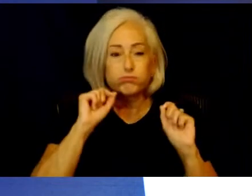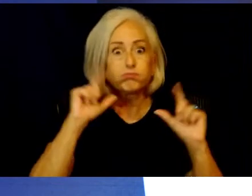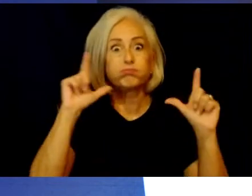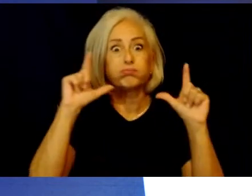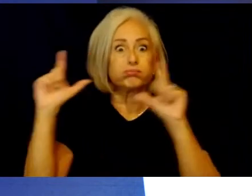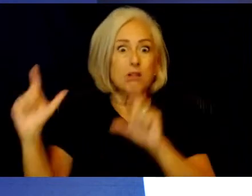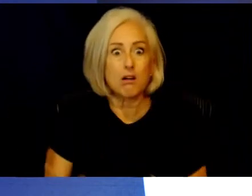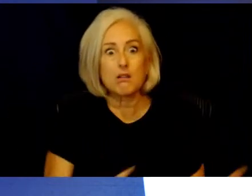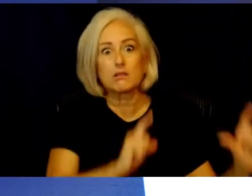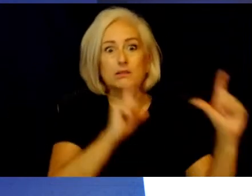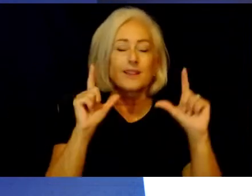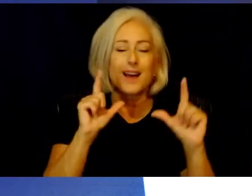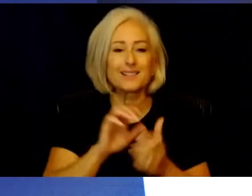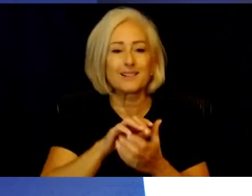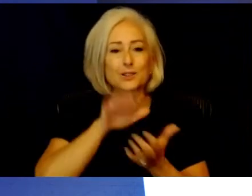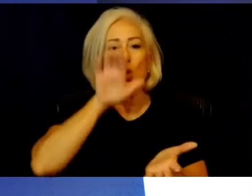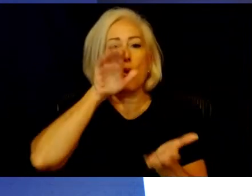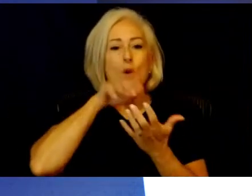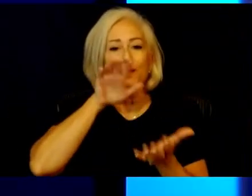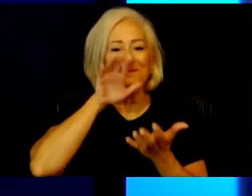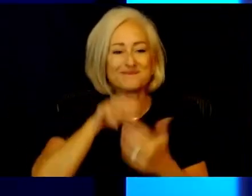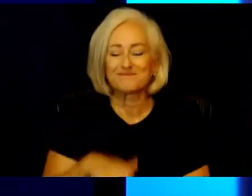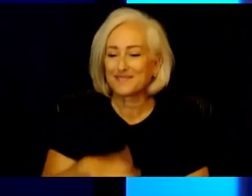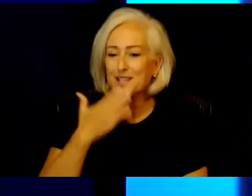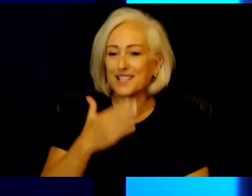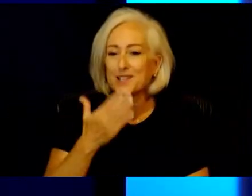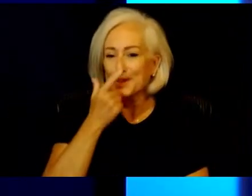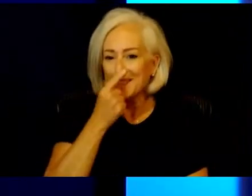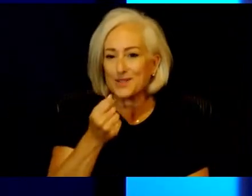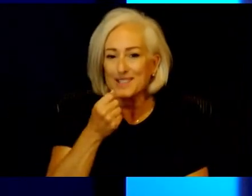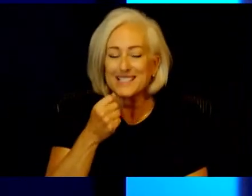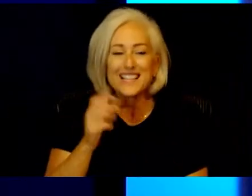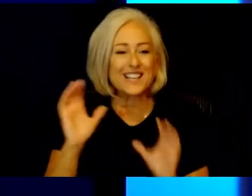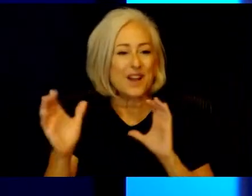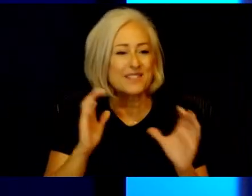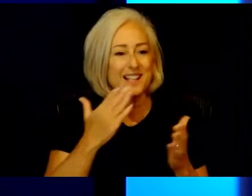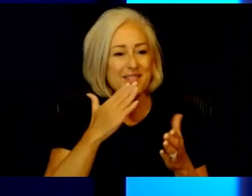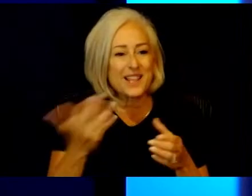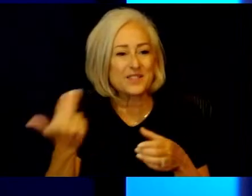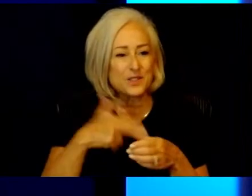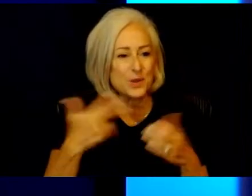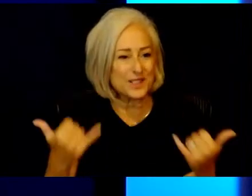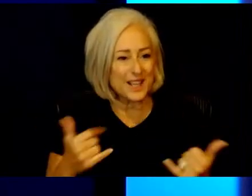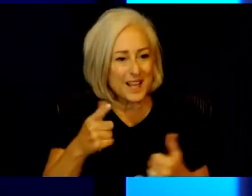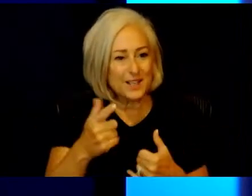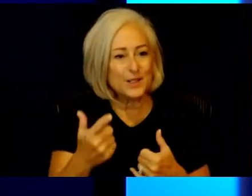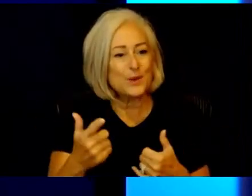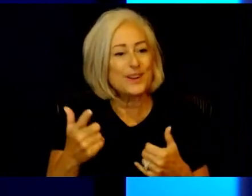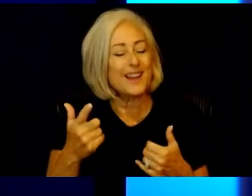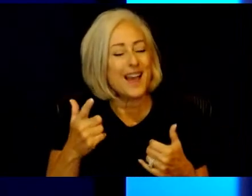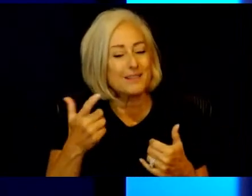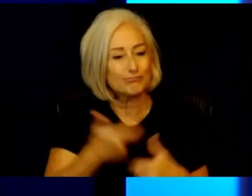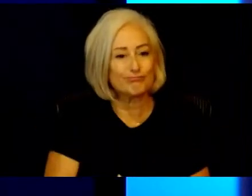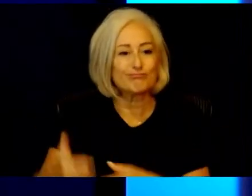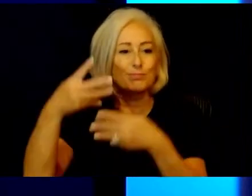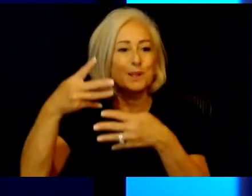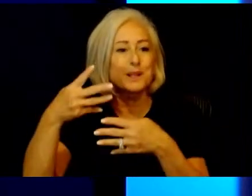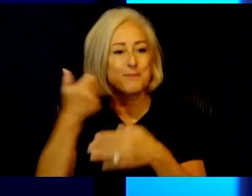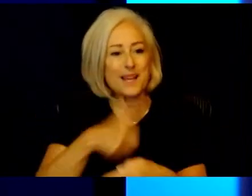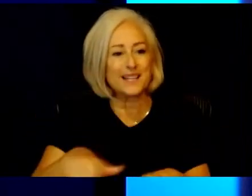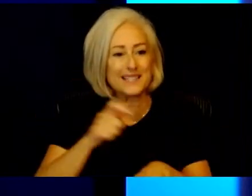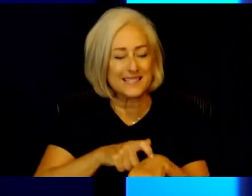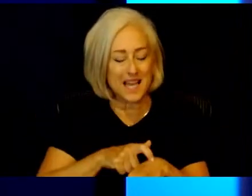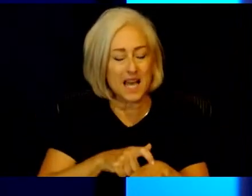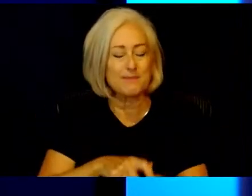really interesting discussion, and thank you so much for joining us this morning. Remember, you can catch us anytime by logging on to Facebook, Twitter, and